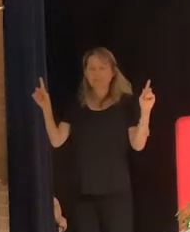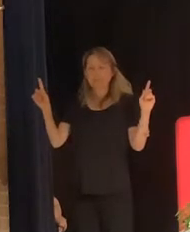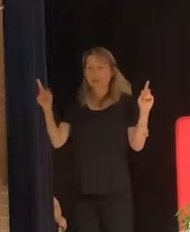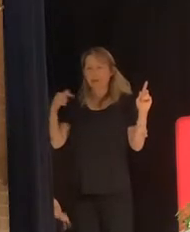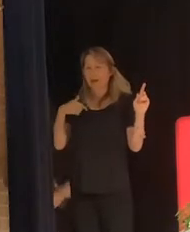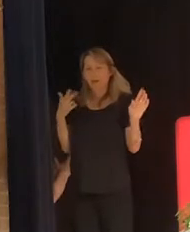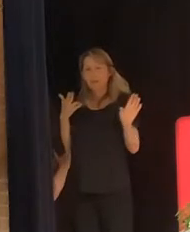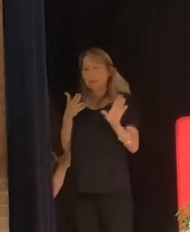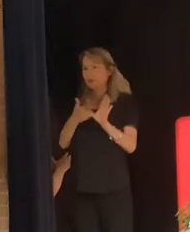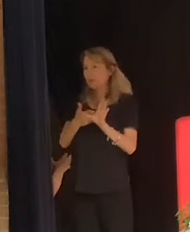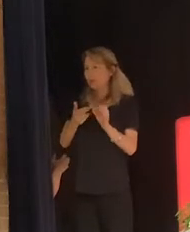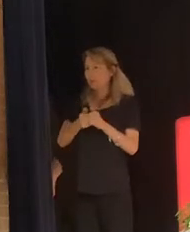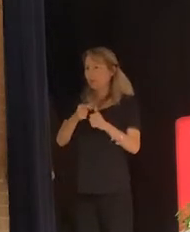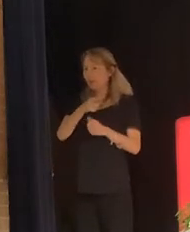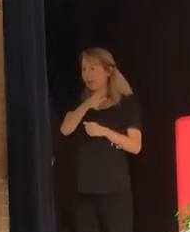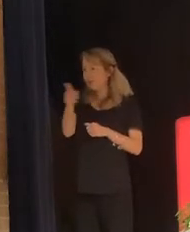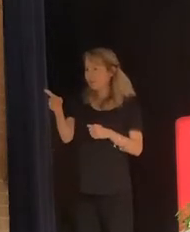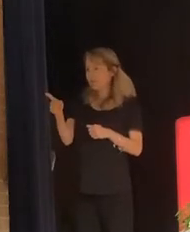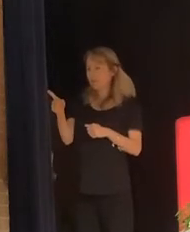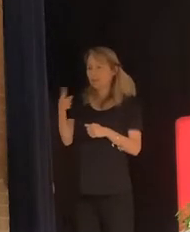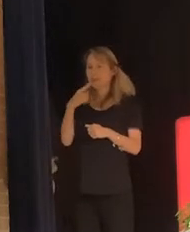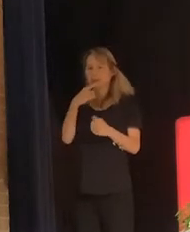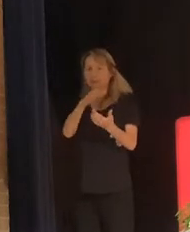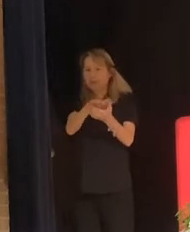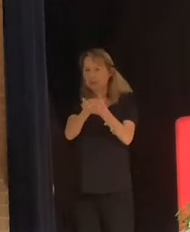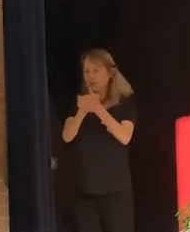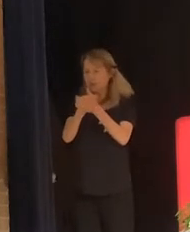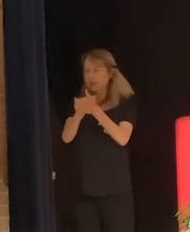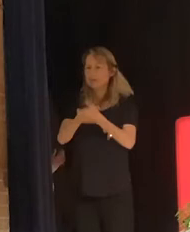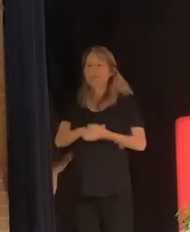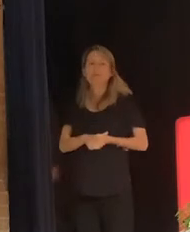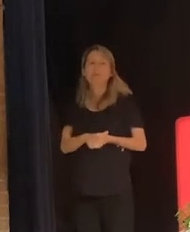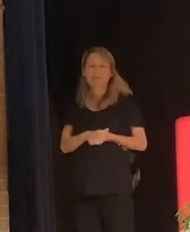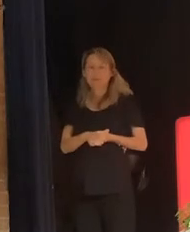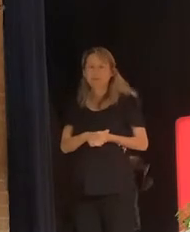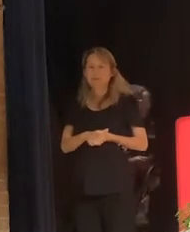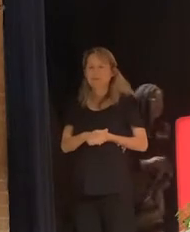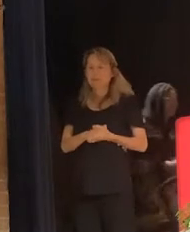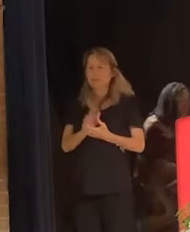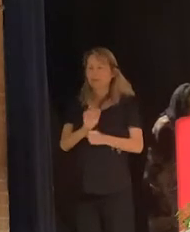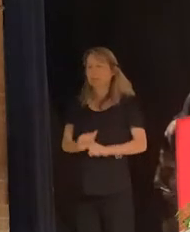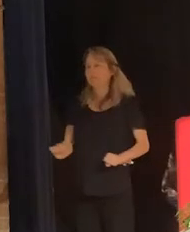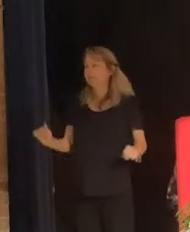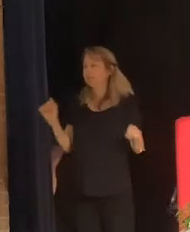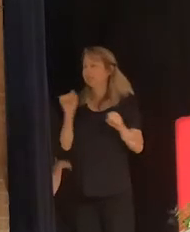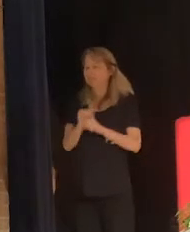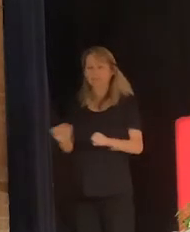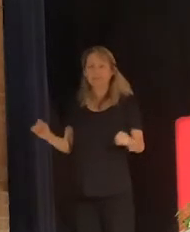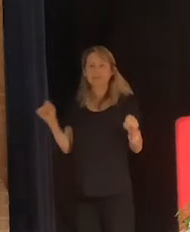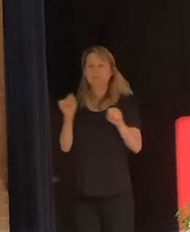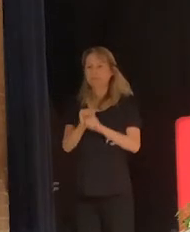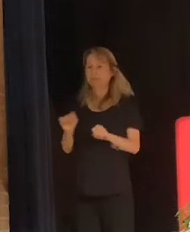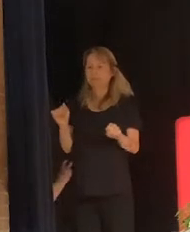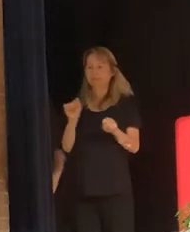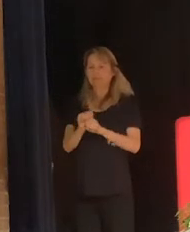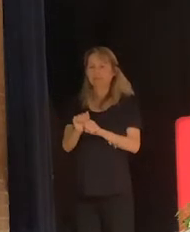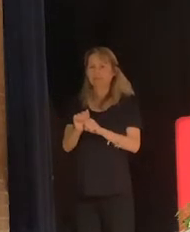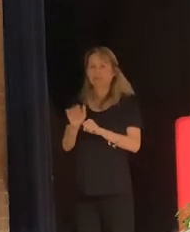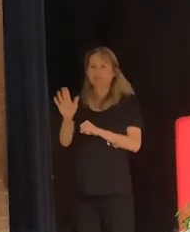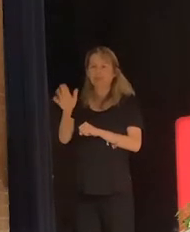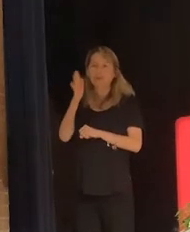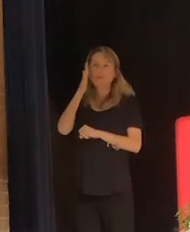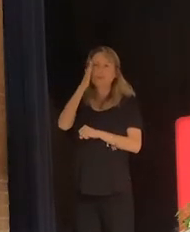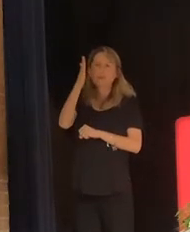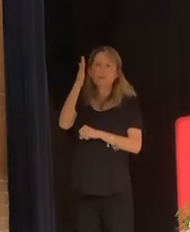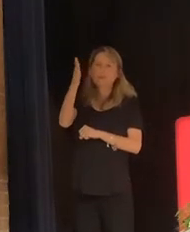your friends and family in congratulating you for all your hard work and what awaits you in the